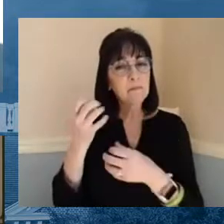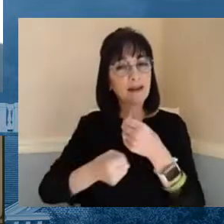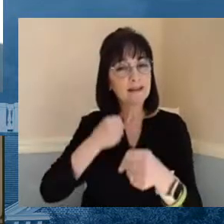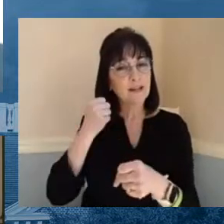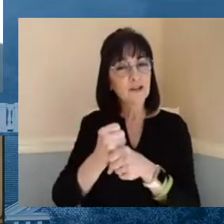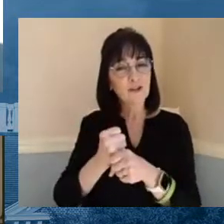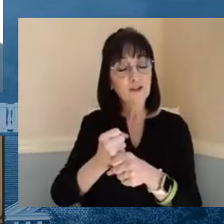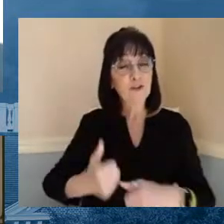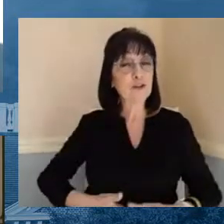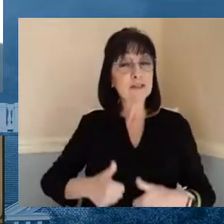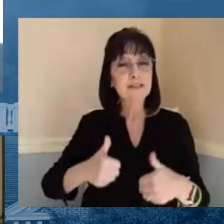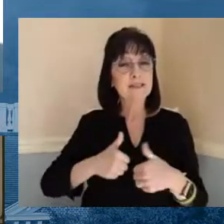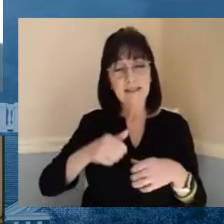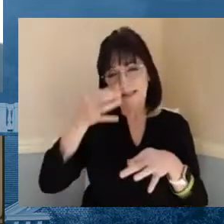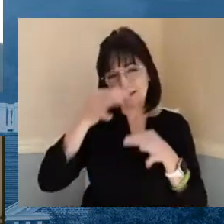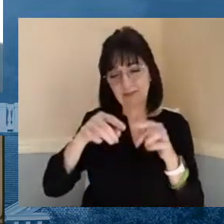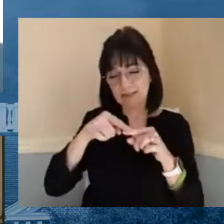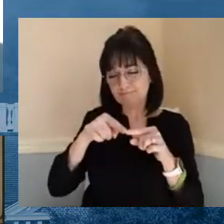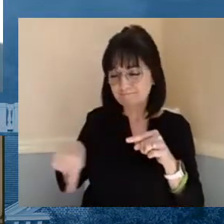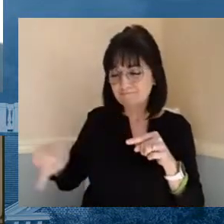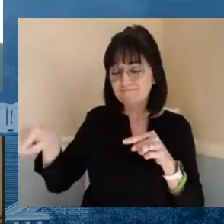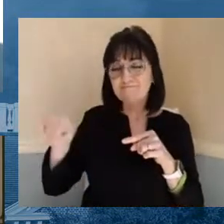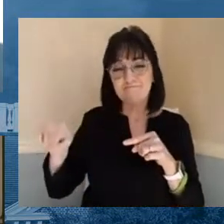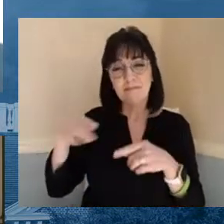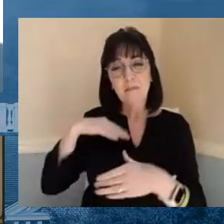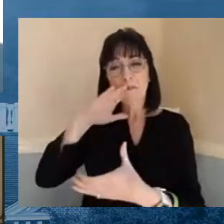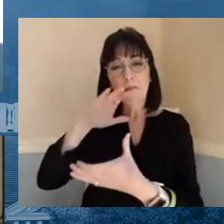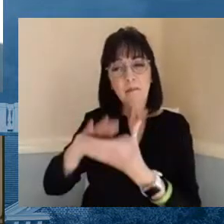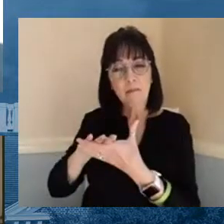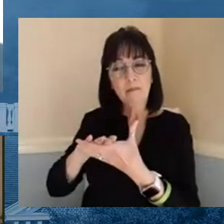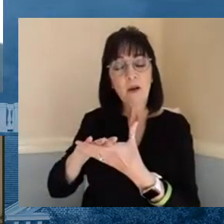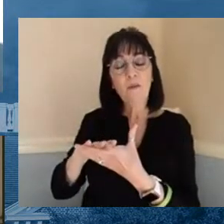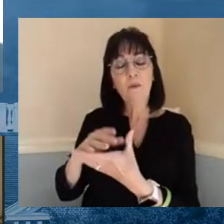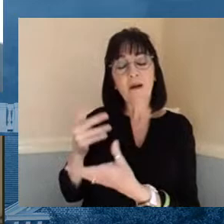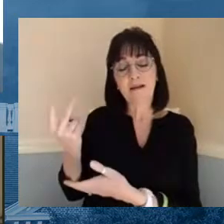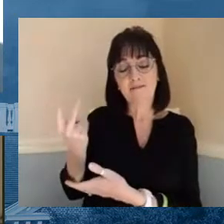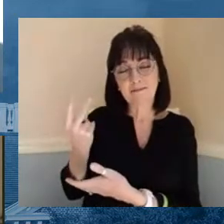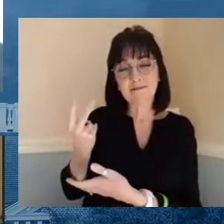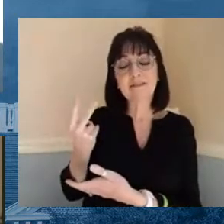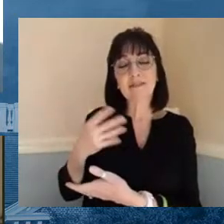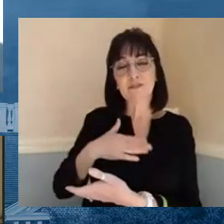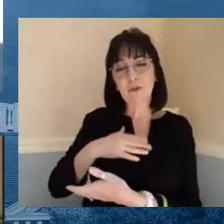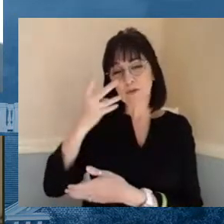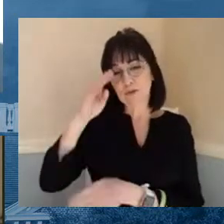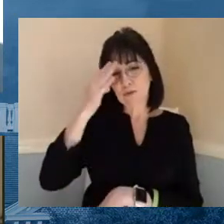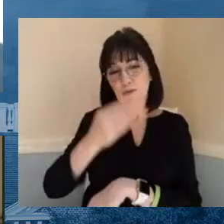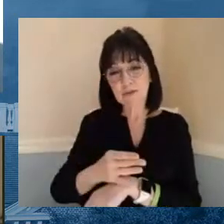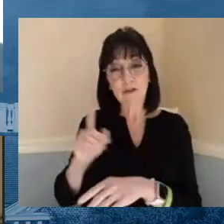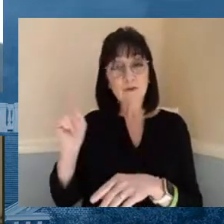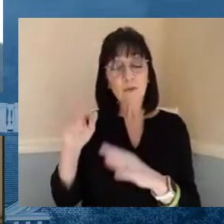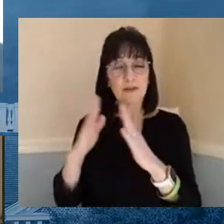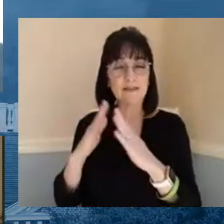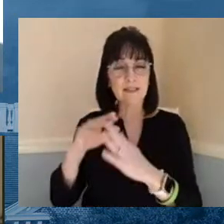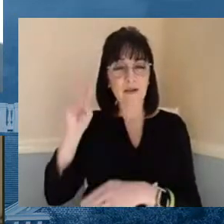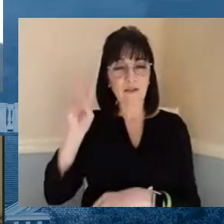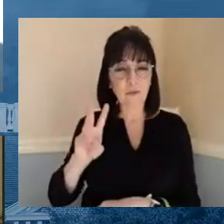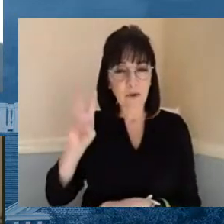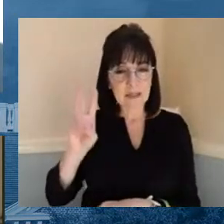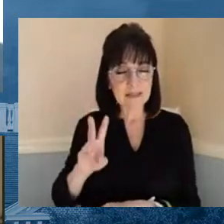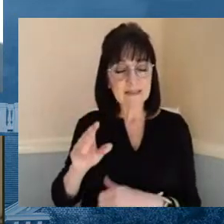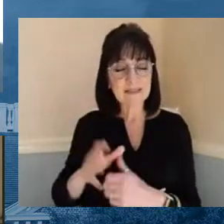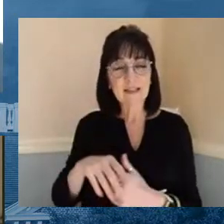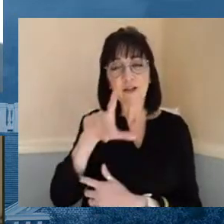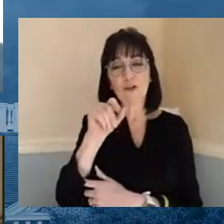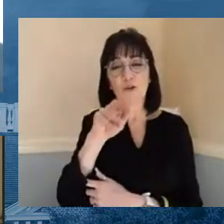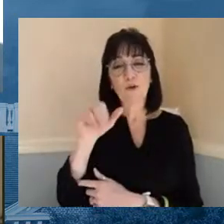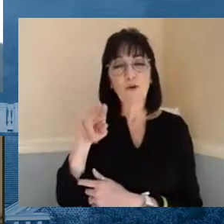corner from my wife Tracy and my two boys and I in the city of Wilmington. And Lorraine O'Neill is her name. And